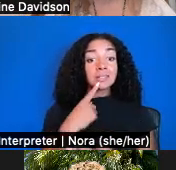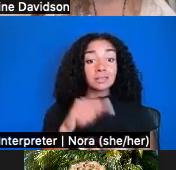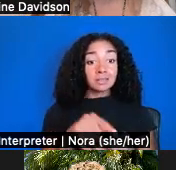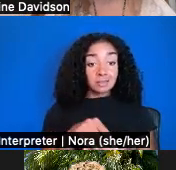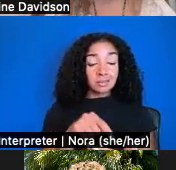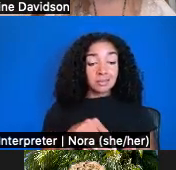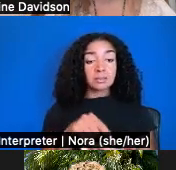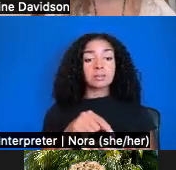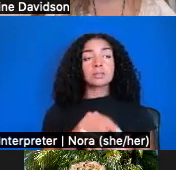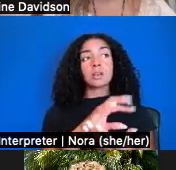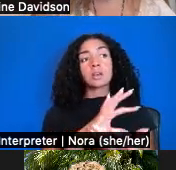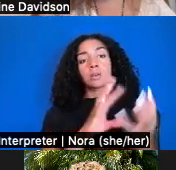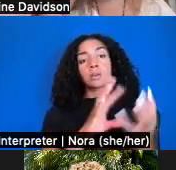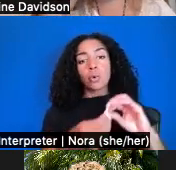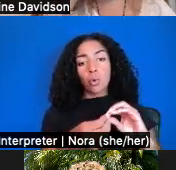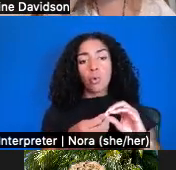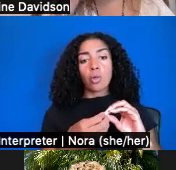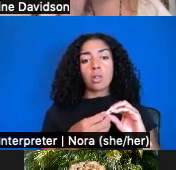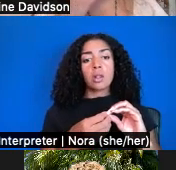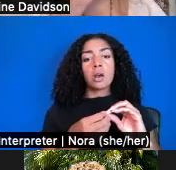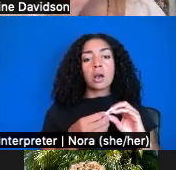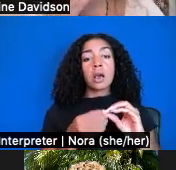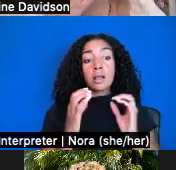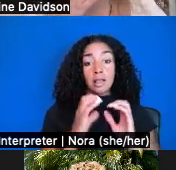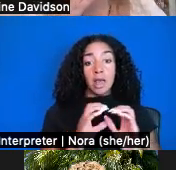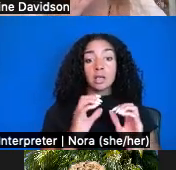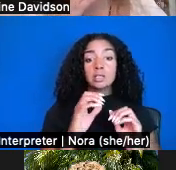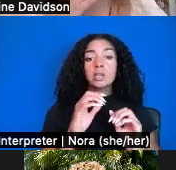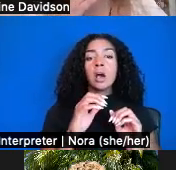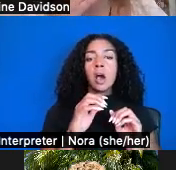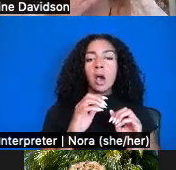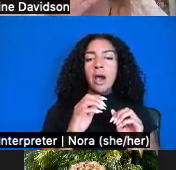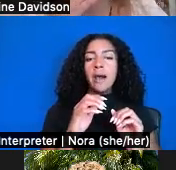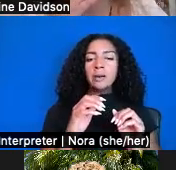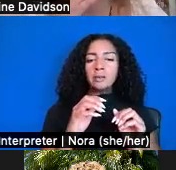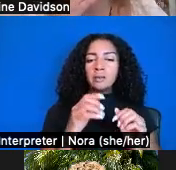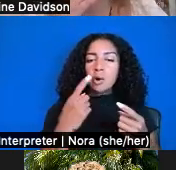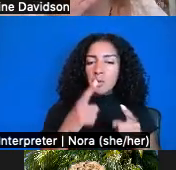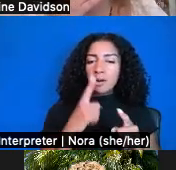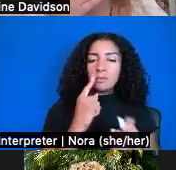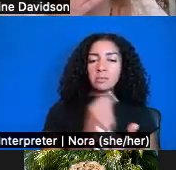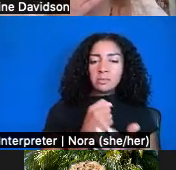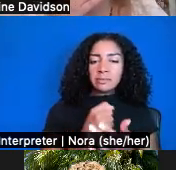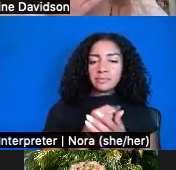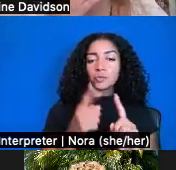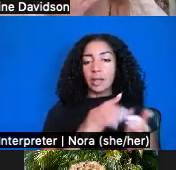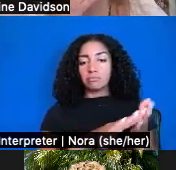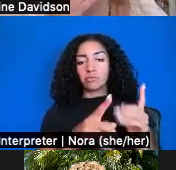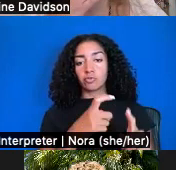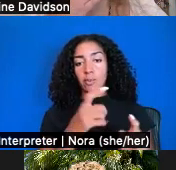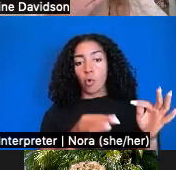total clients agreed upon discharge by court 59, 35 currently living